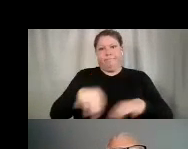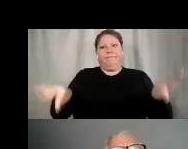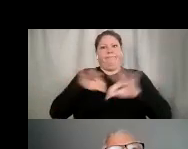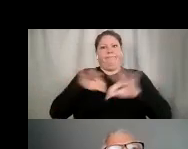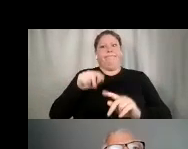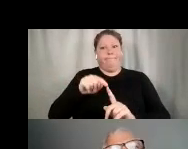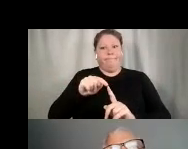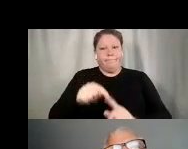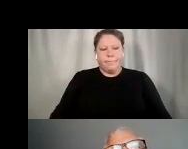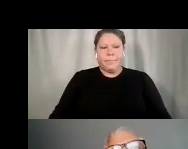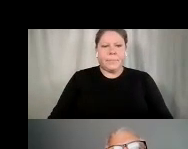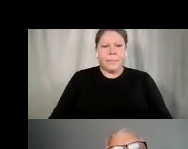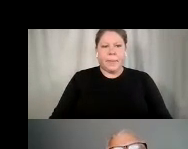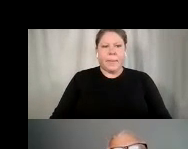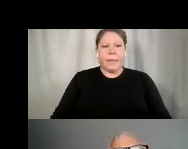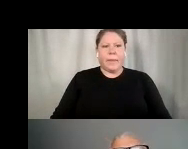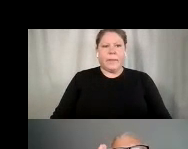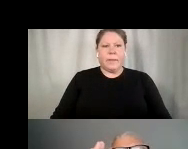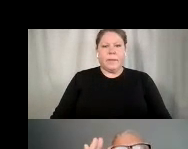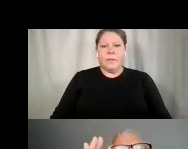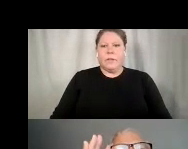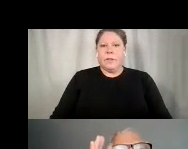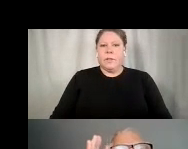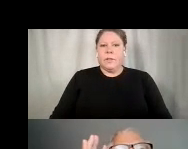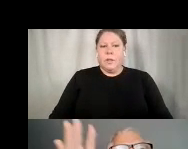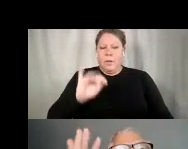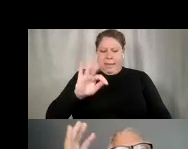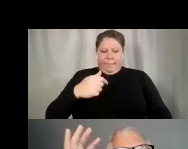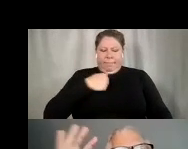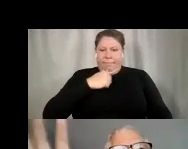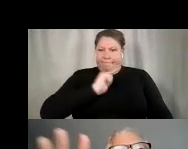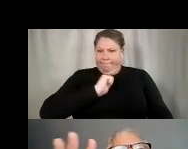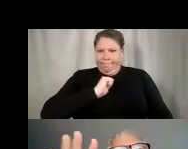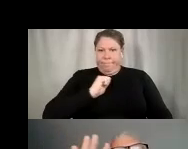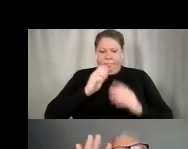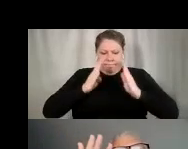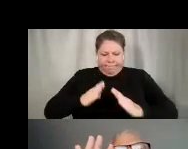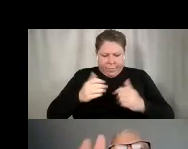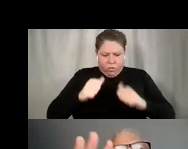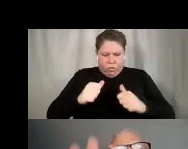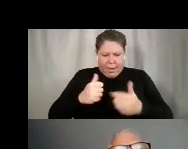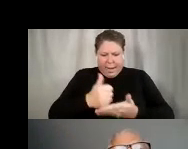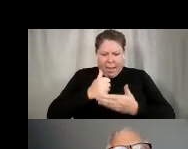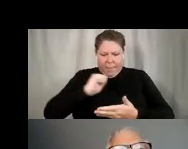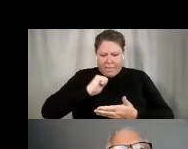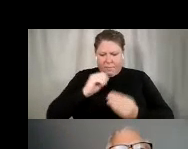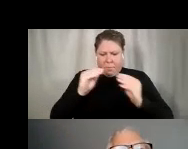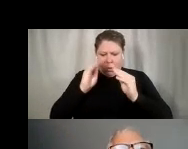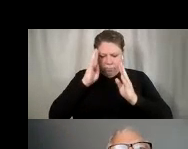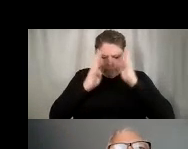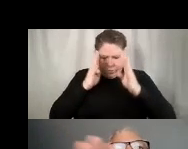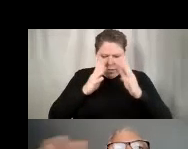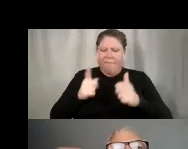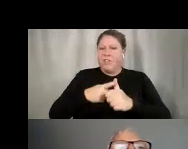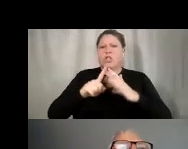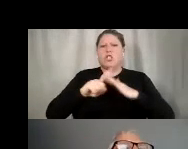if we're trying to think of something on our own, to get ready to prime ourselves is to start off in that good mood. How